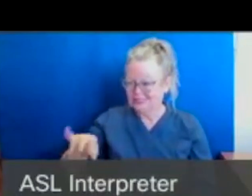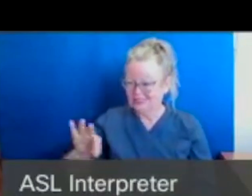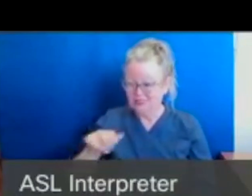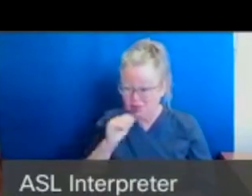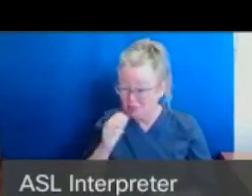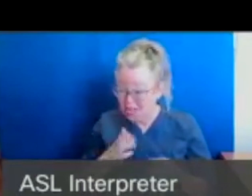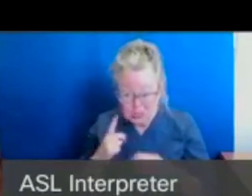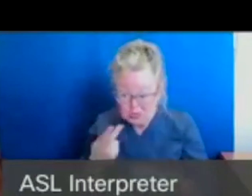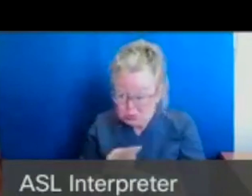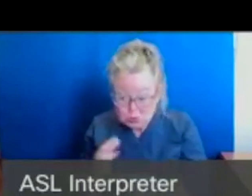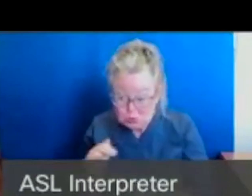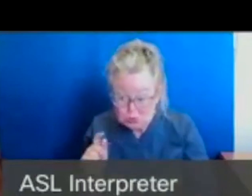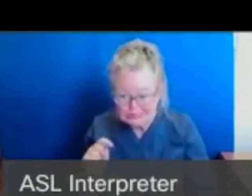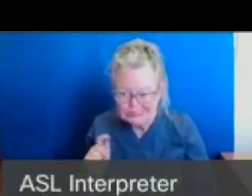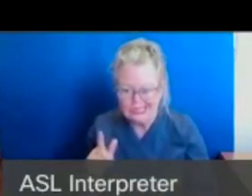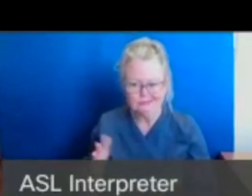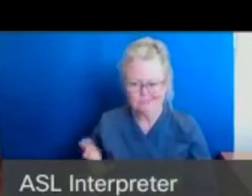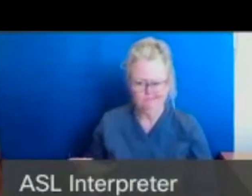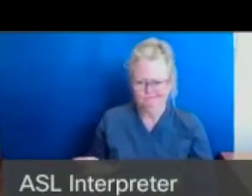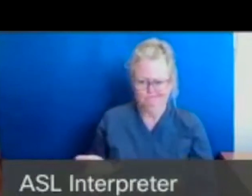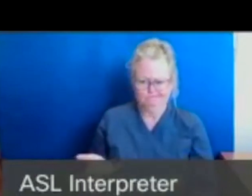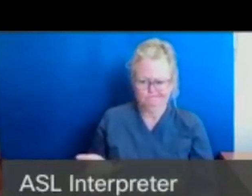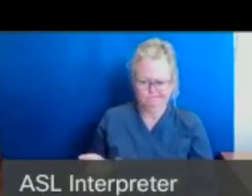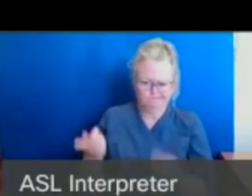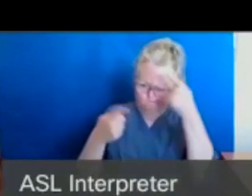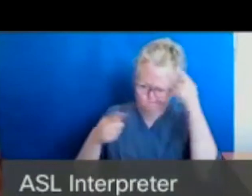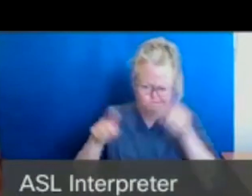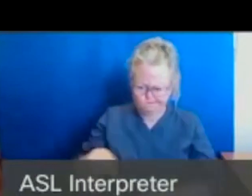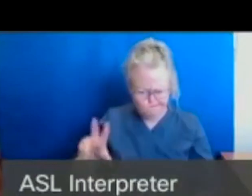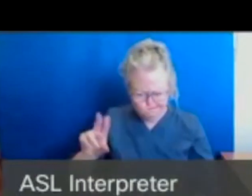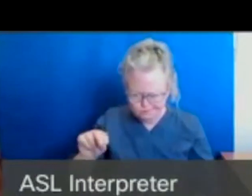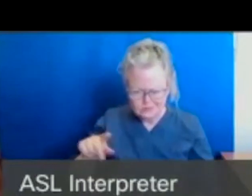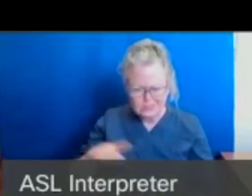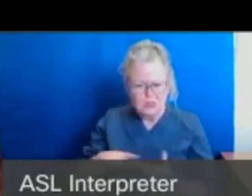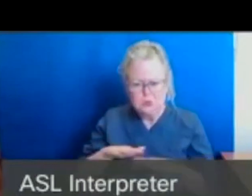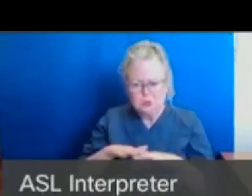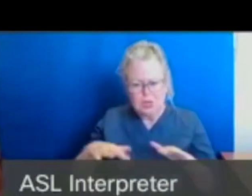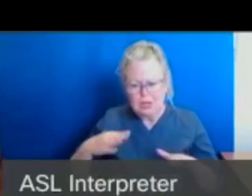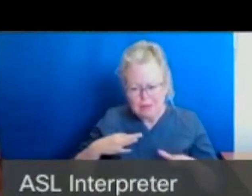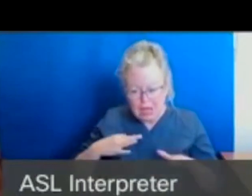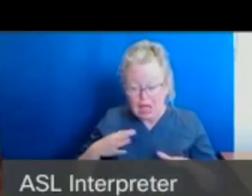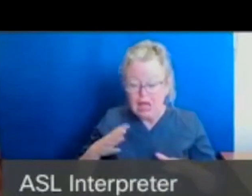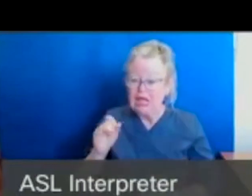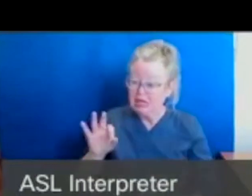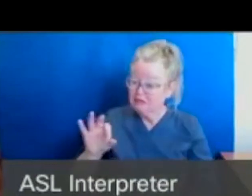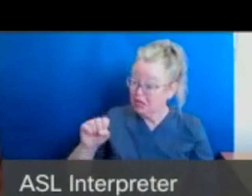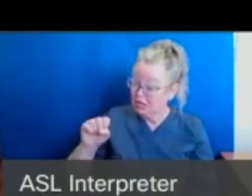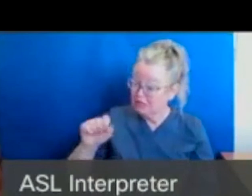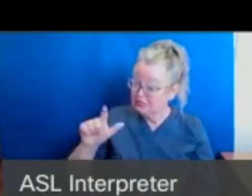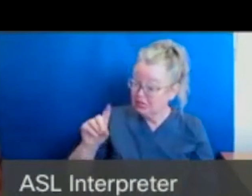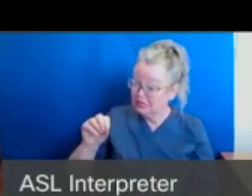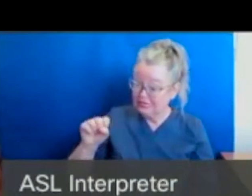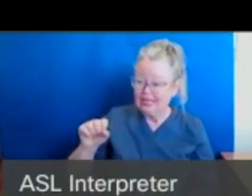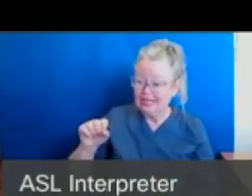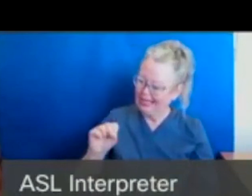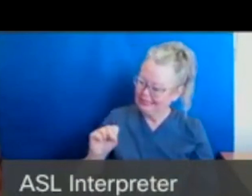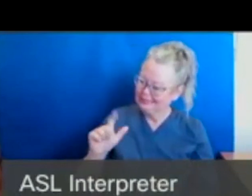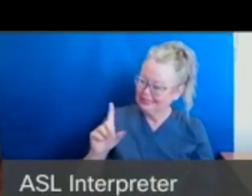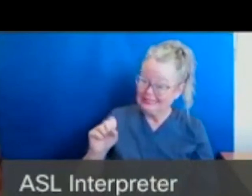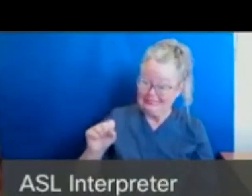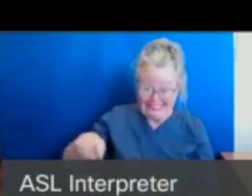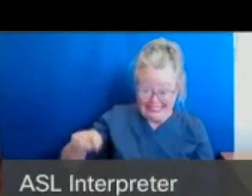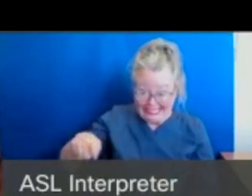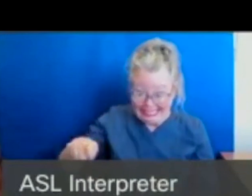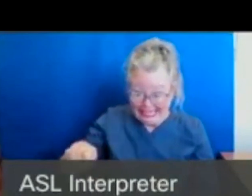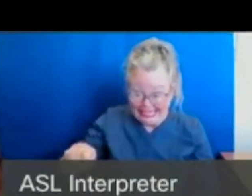if the SLDS is a key part of the research,